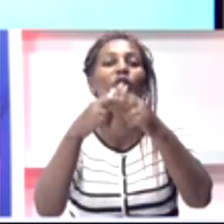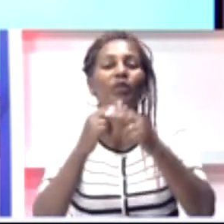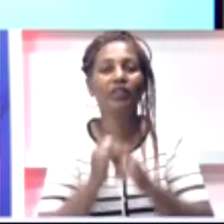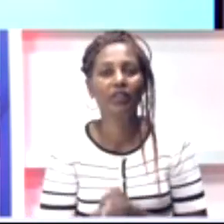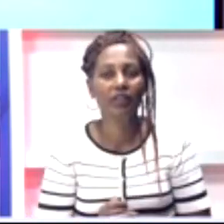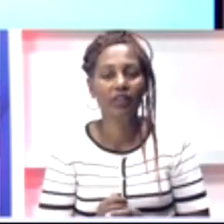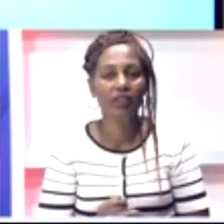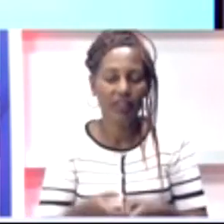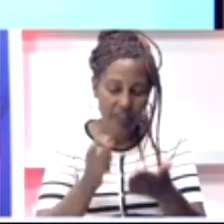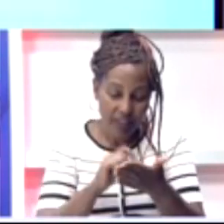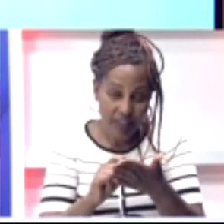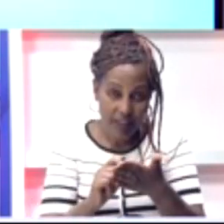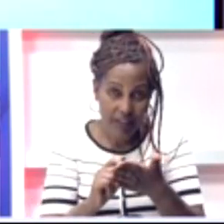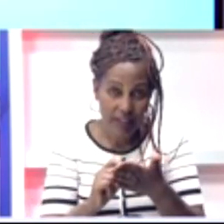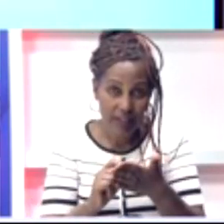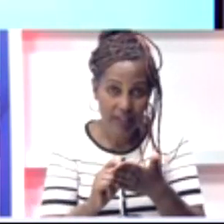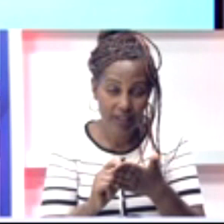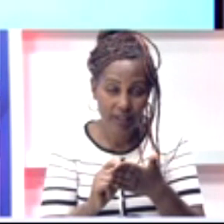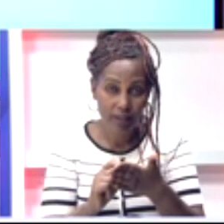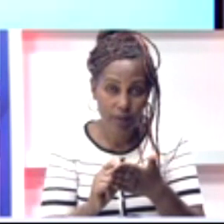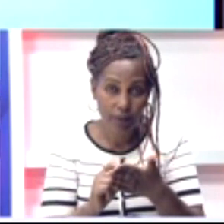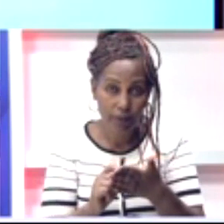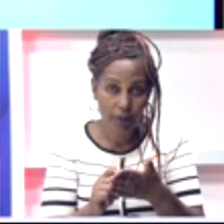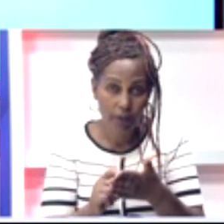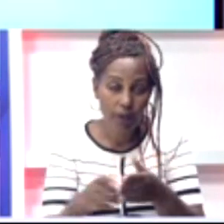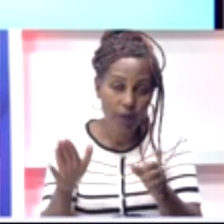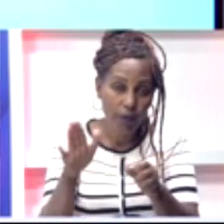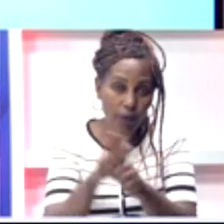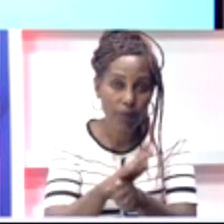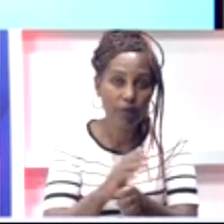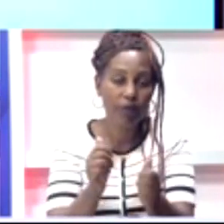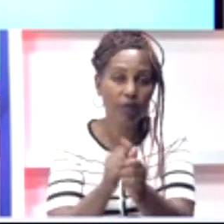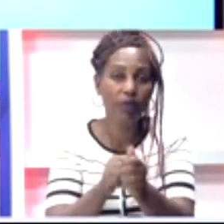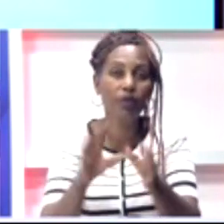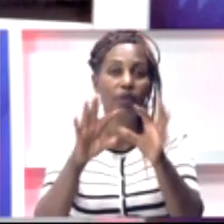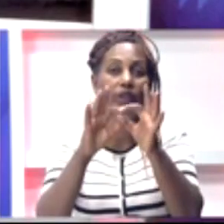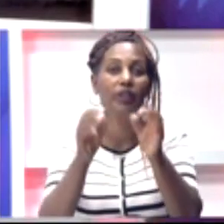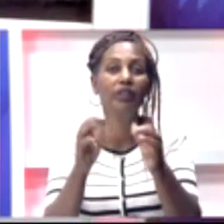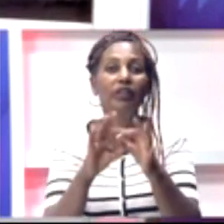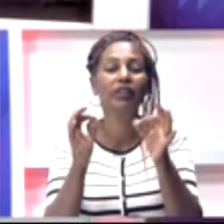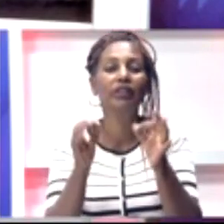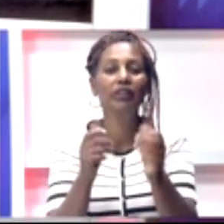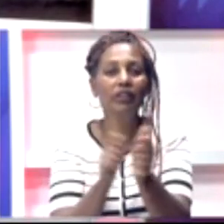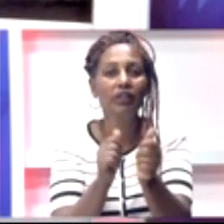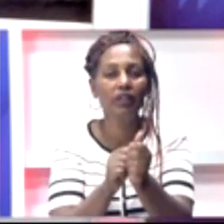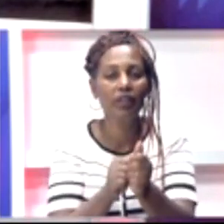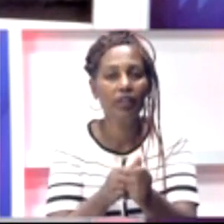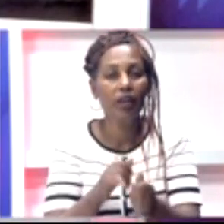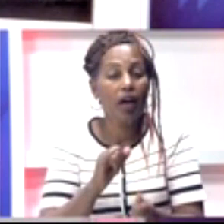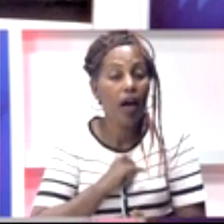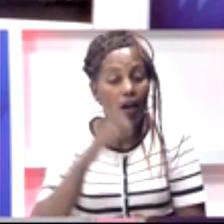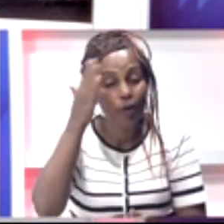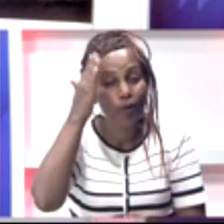writing. Let's write to complete the following questions. Two questions. I know it will